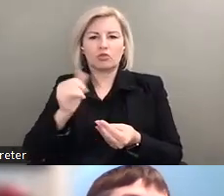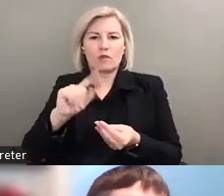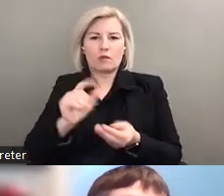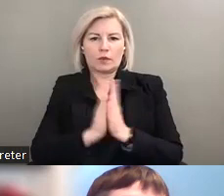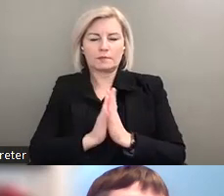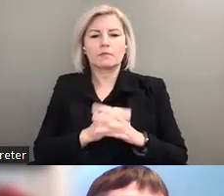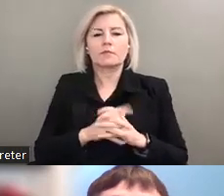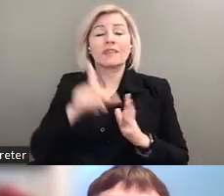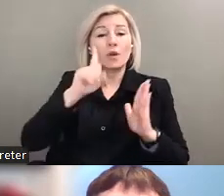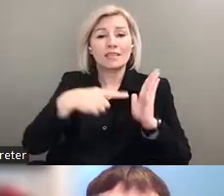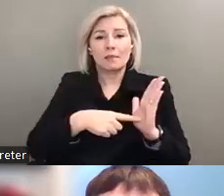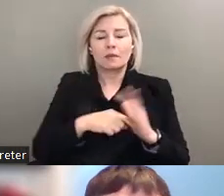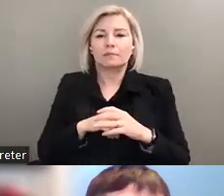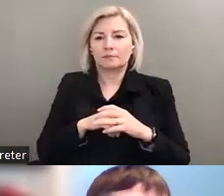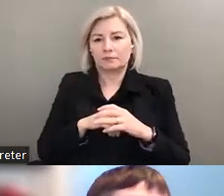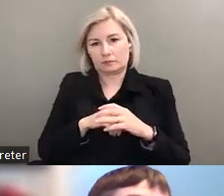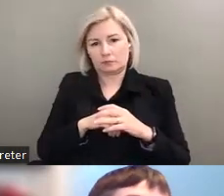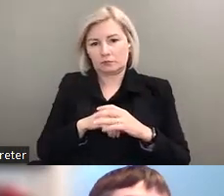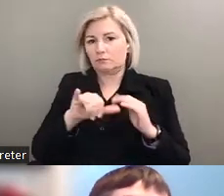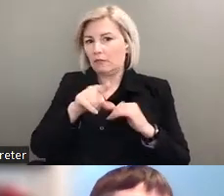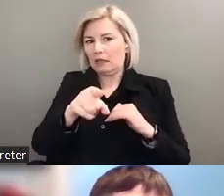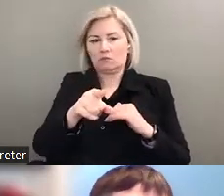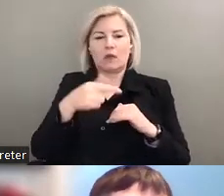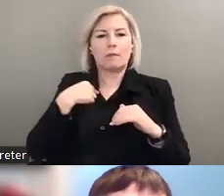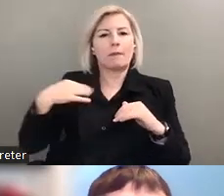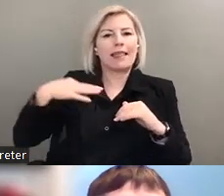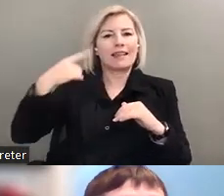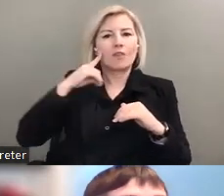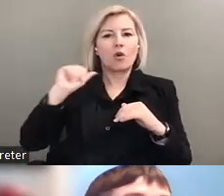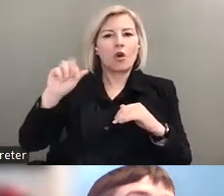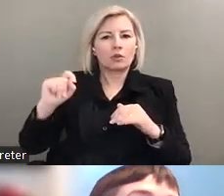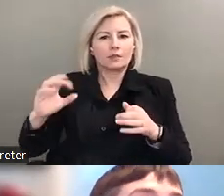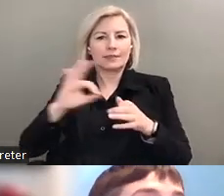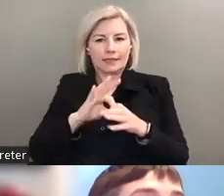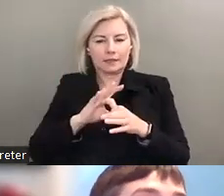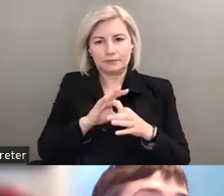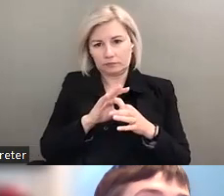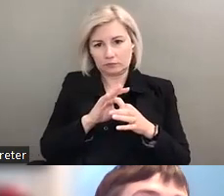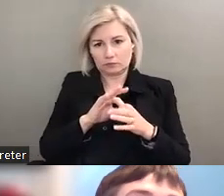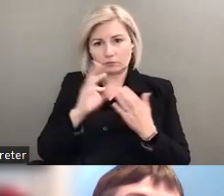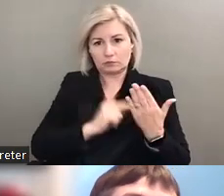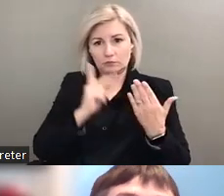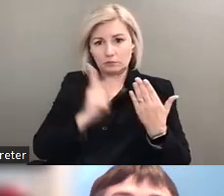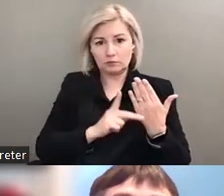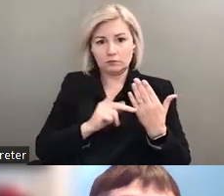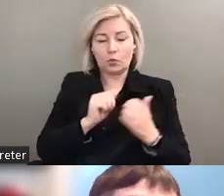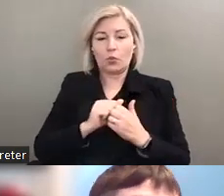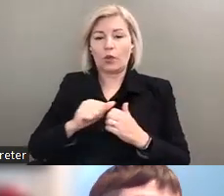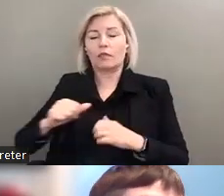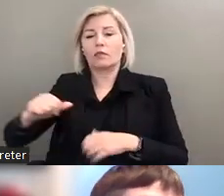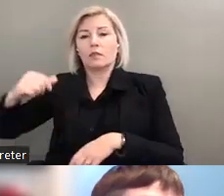Let's say, for example, that like I have here, we're applying for an ArtsCONNECT project with an artist fee